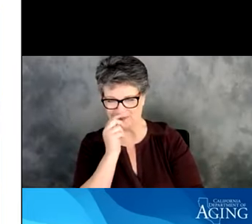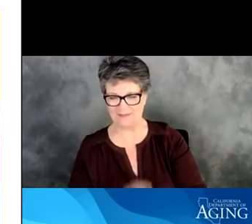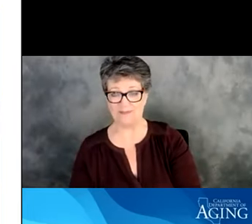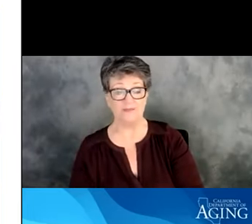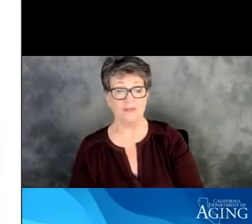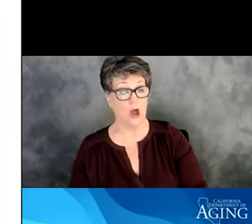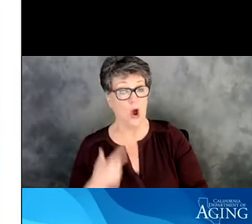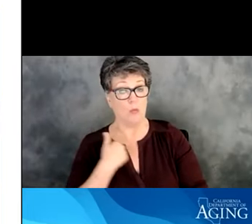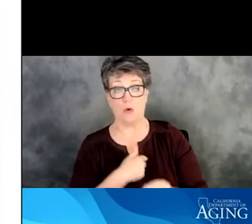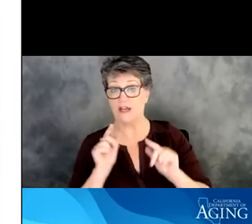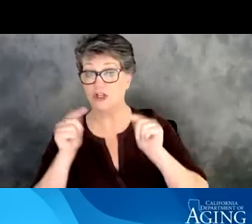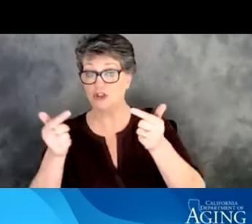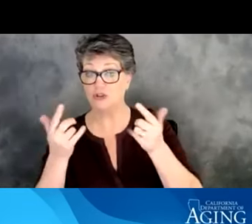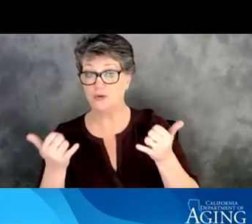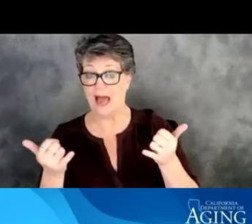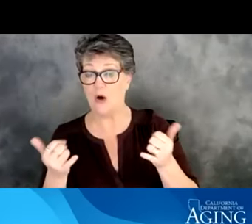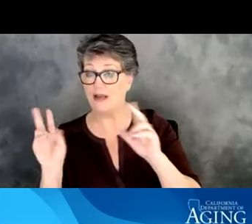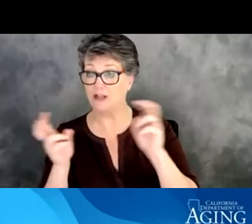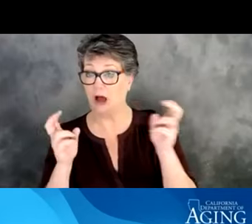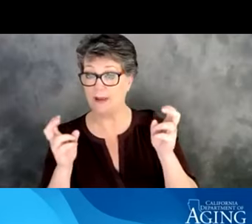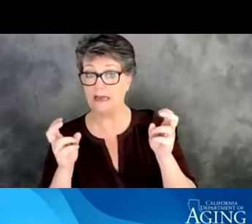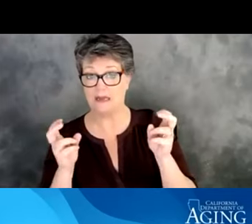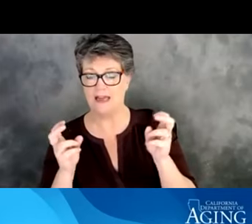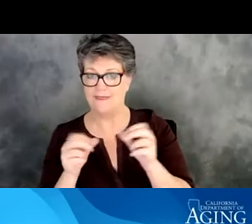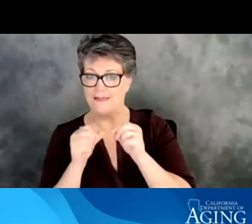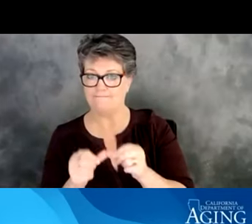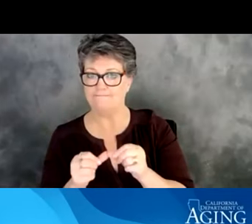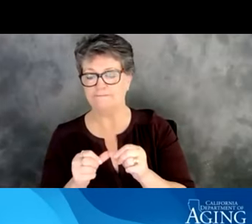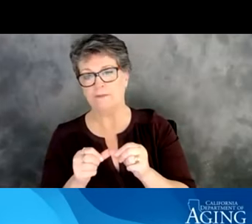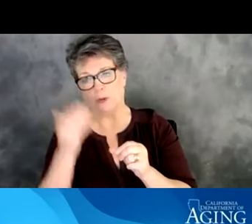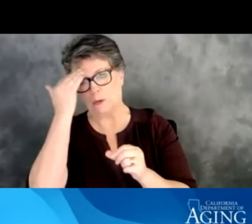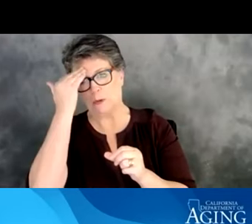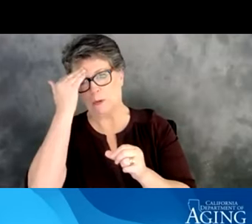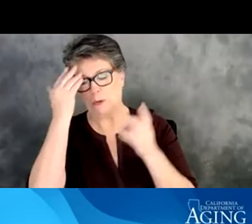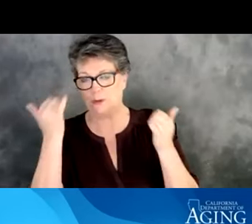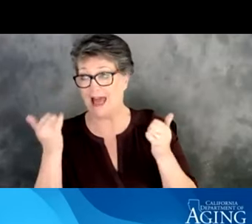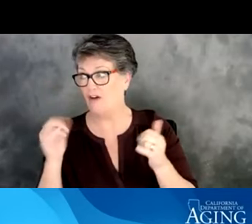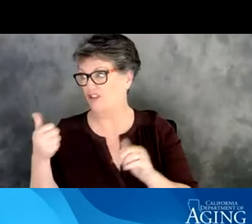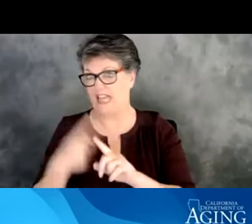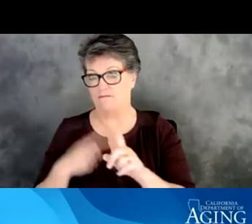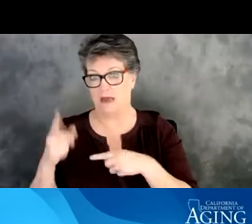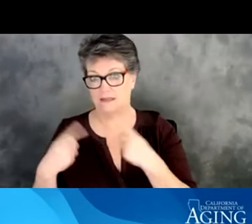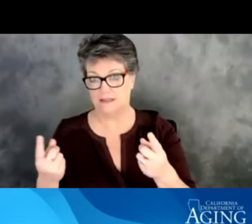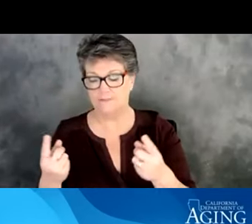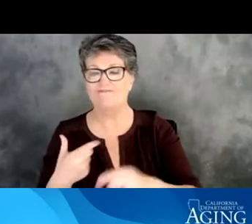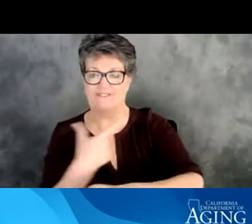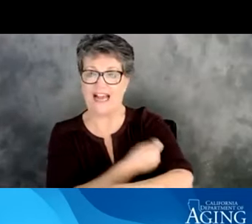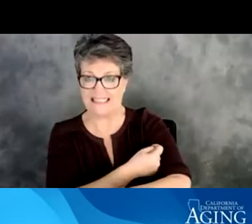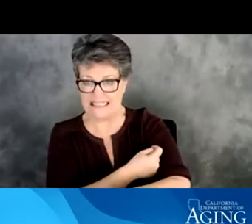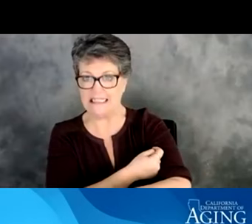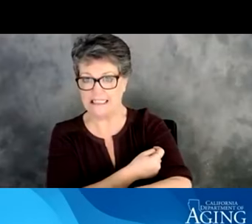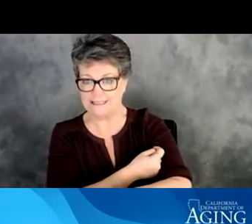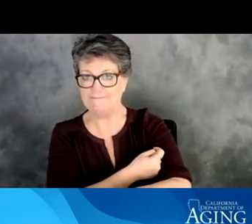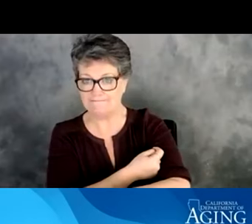Well, we are going to turn to a topic that remains top of mind, has been now for almost 10 months as the vaccine has come